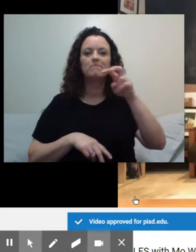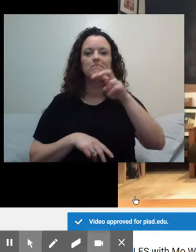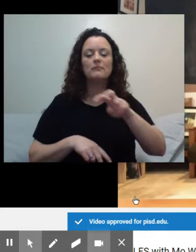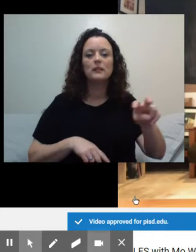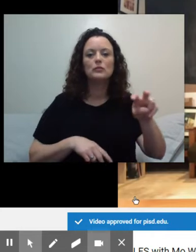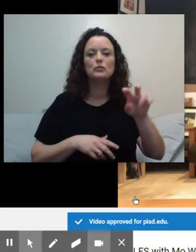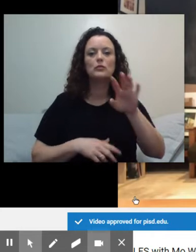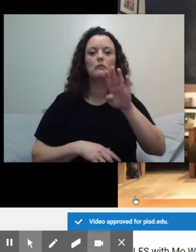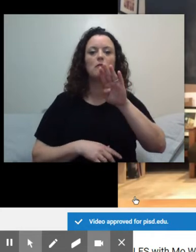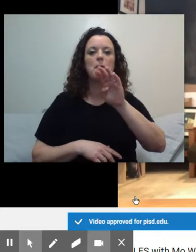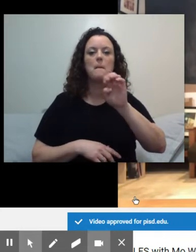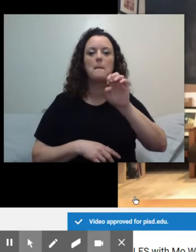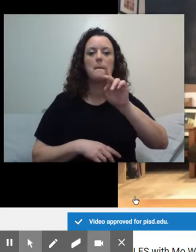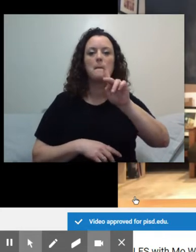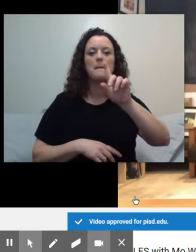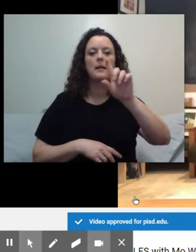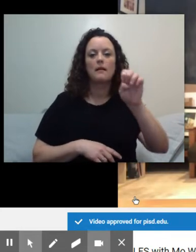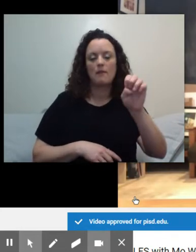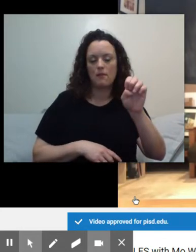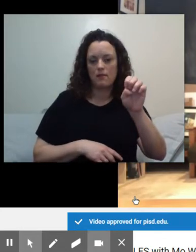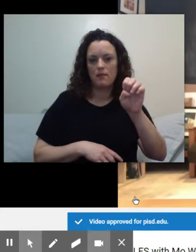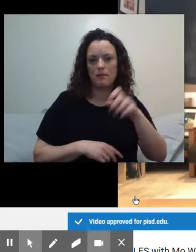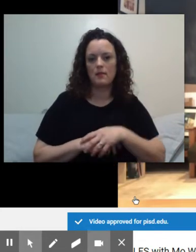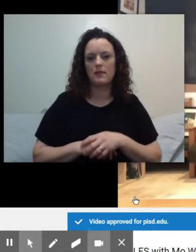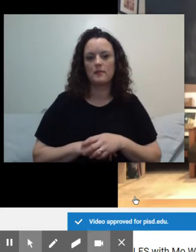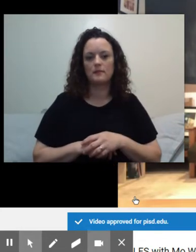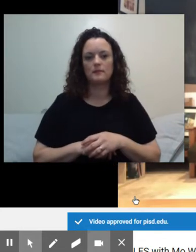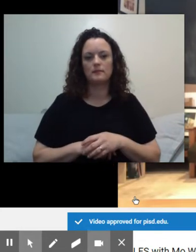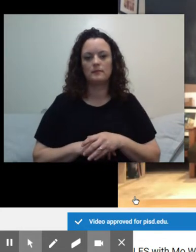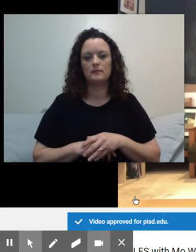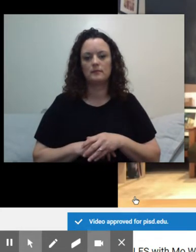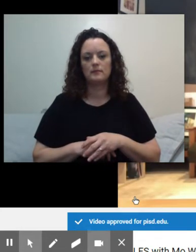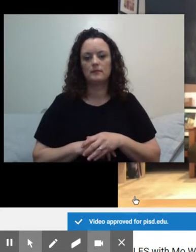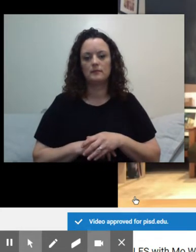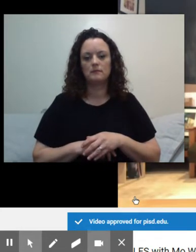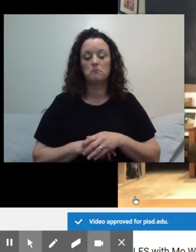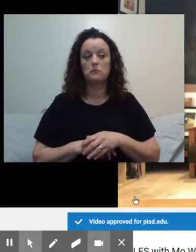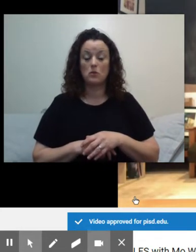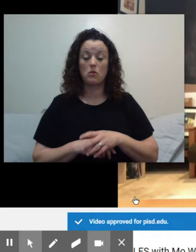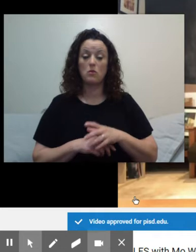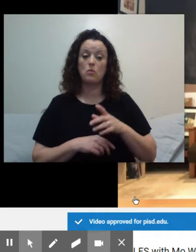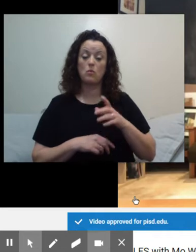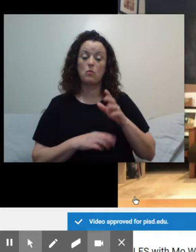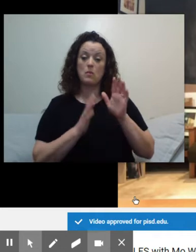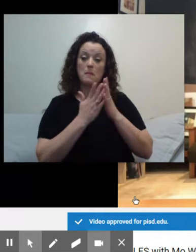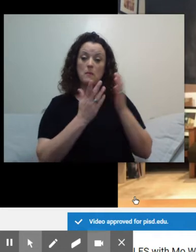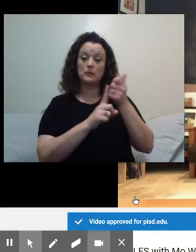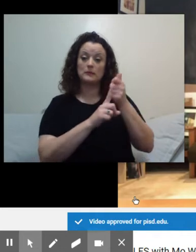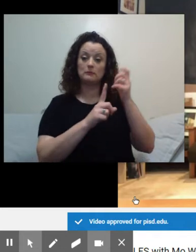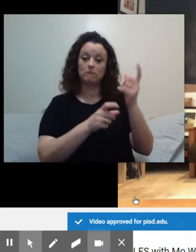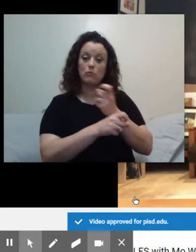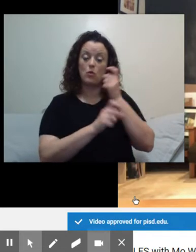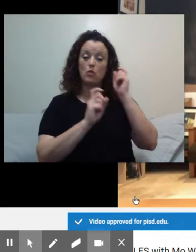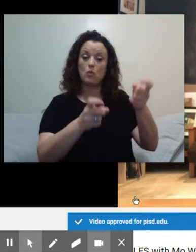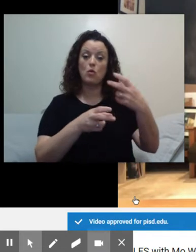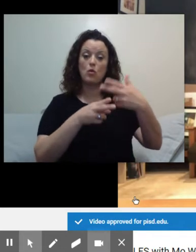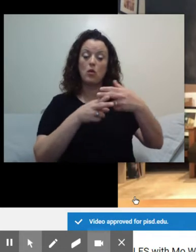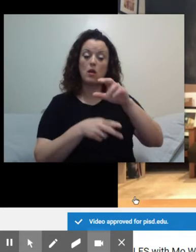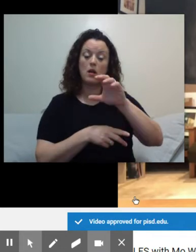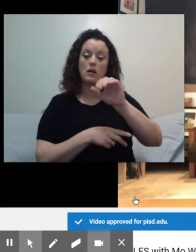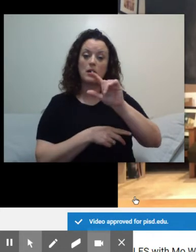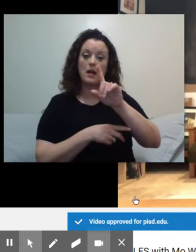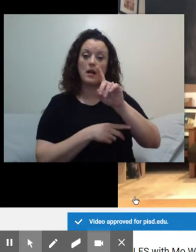Beagle. Now, it won this really great award called the Caldecott Medal.